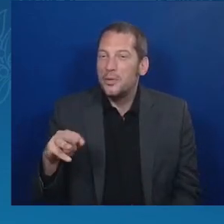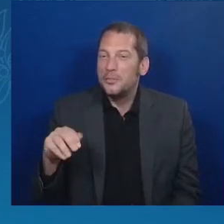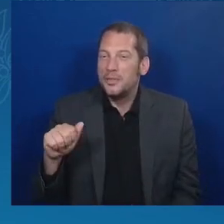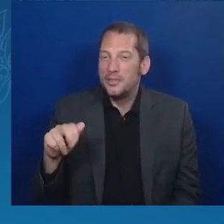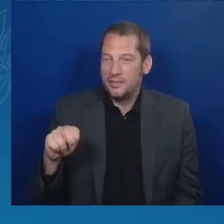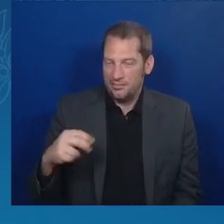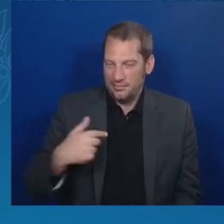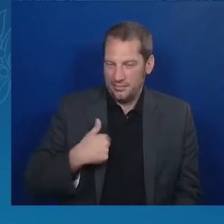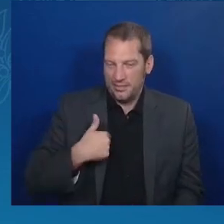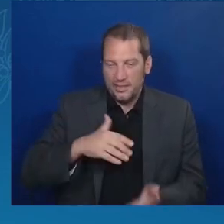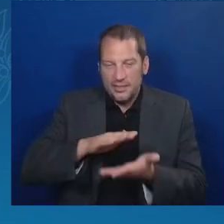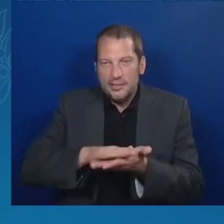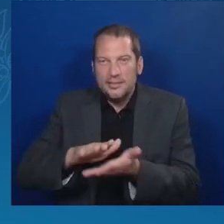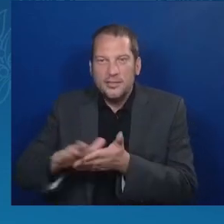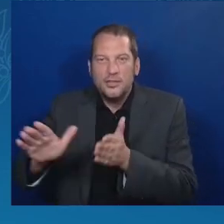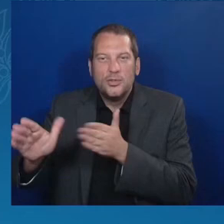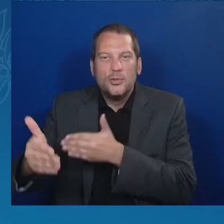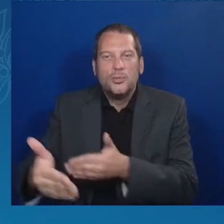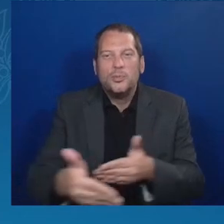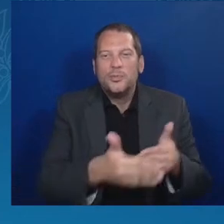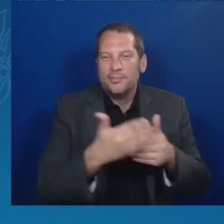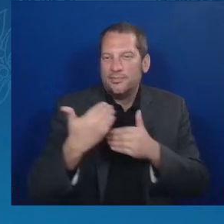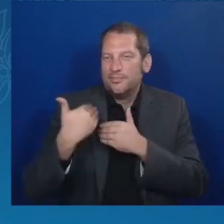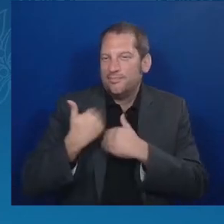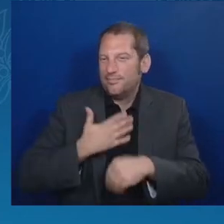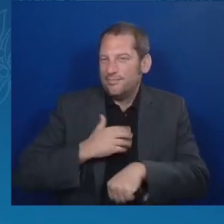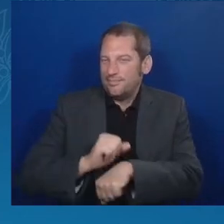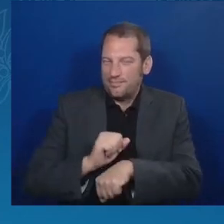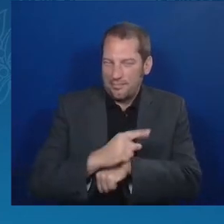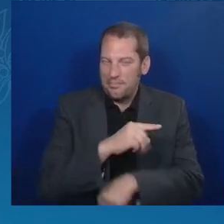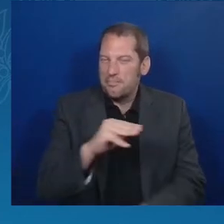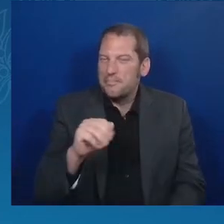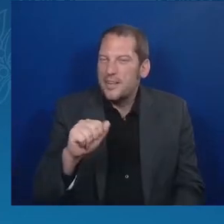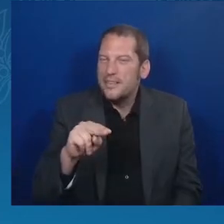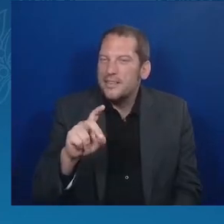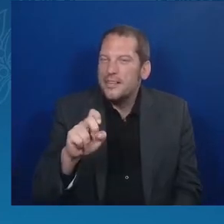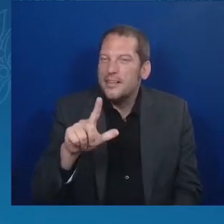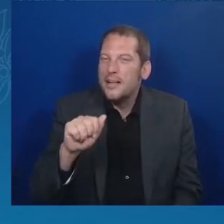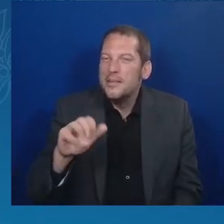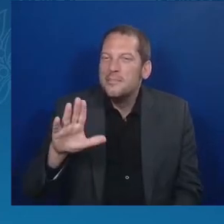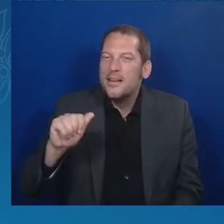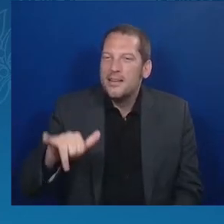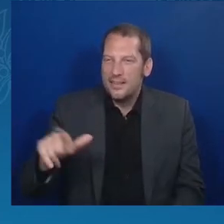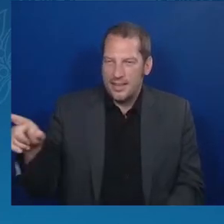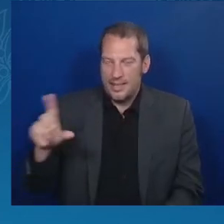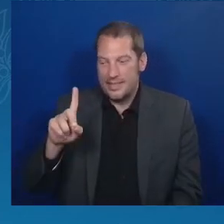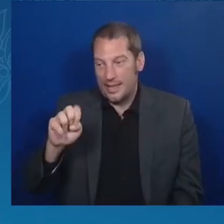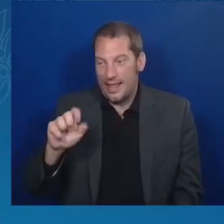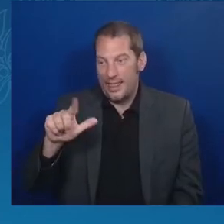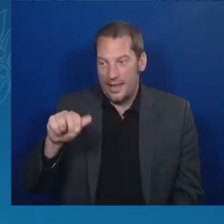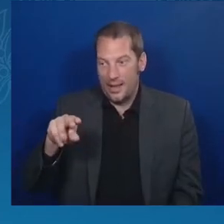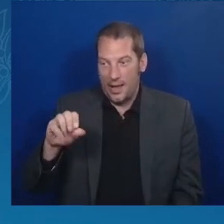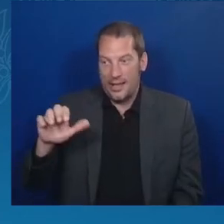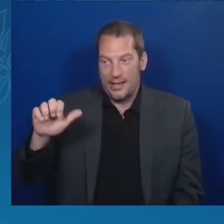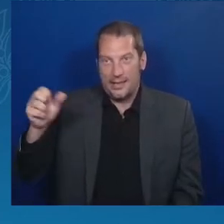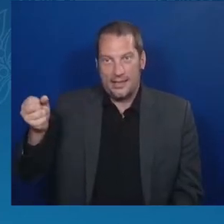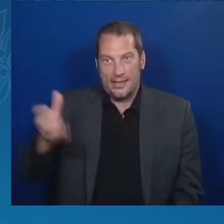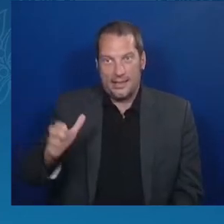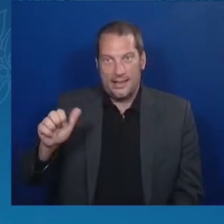Las Vegas I have been a Culinary Union member and a leader for over 20